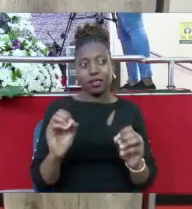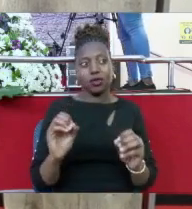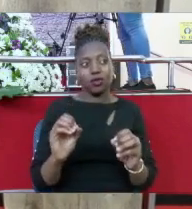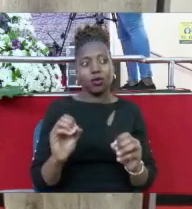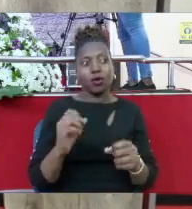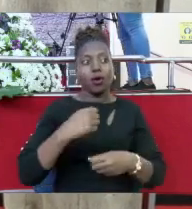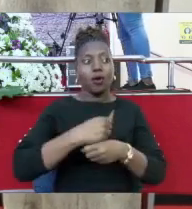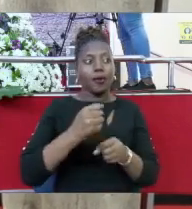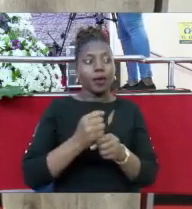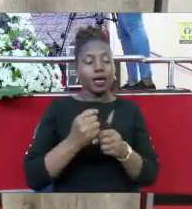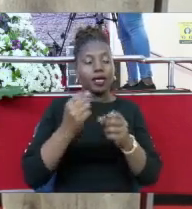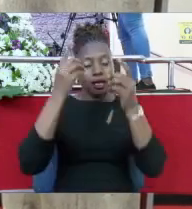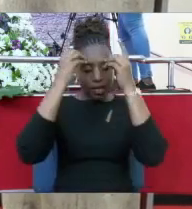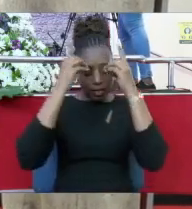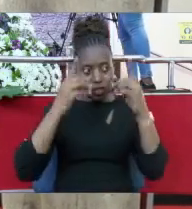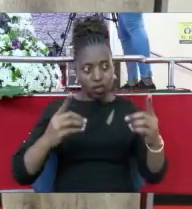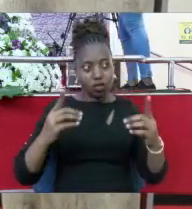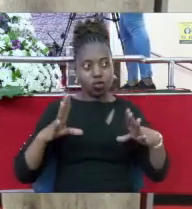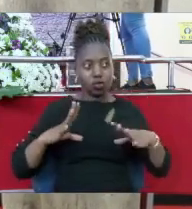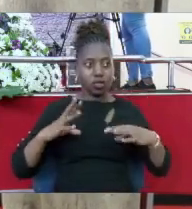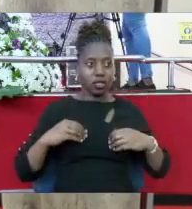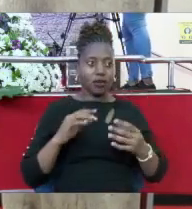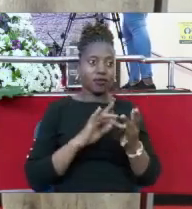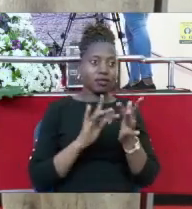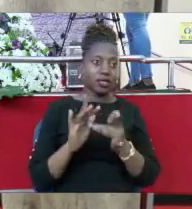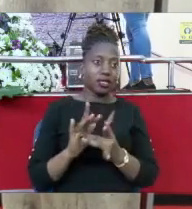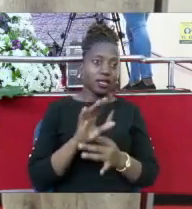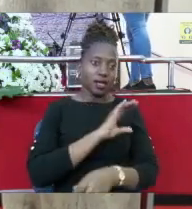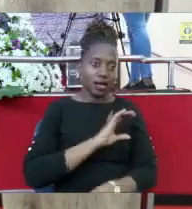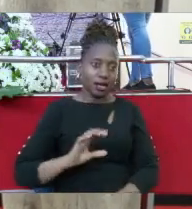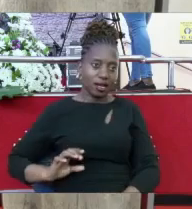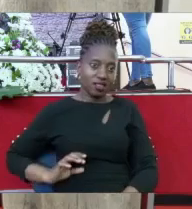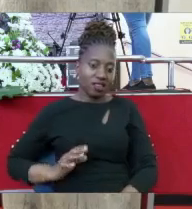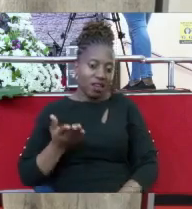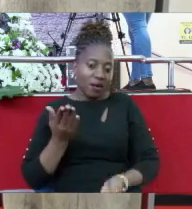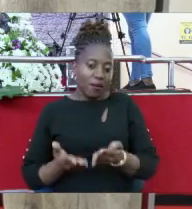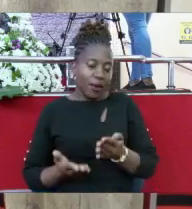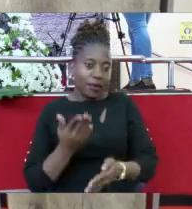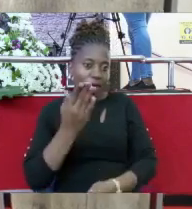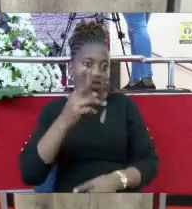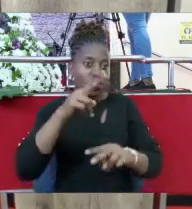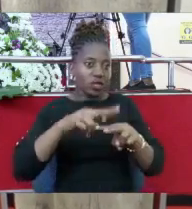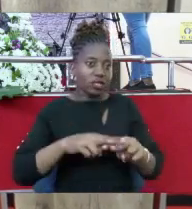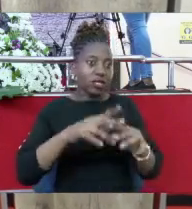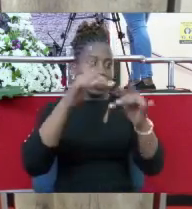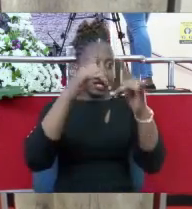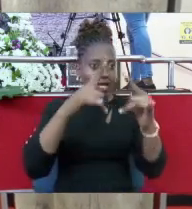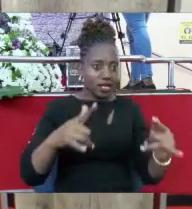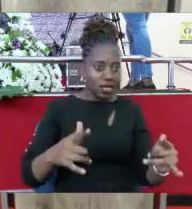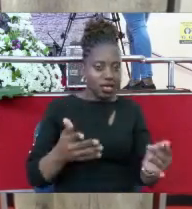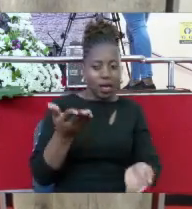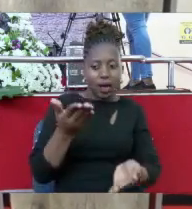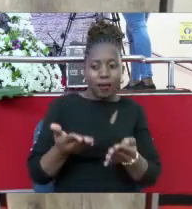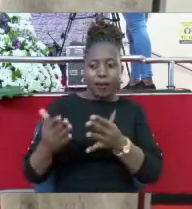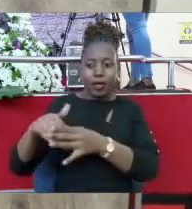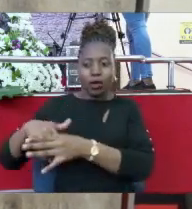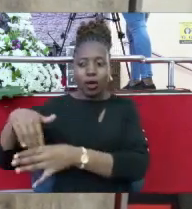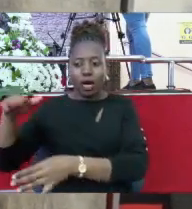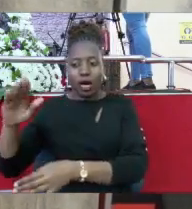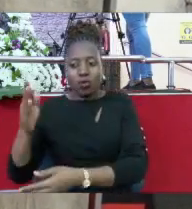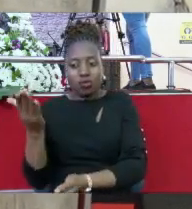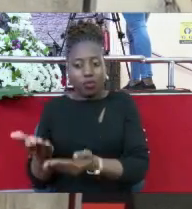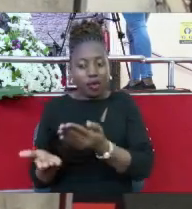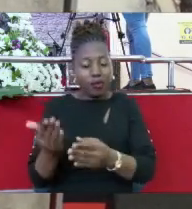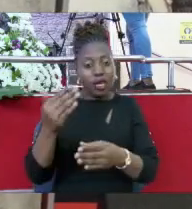uamuzi kumpokea Yesu Kristo. You may be in the tent. Unaweza kuwa pale katika hema. You may be on the overflow. Unaweza kuwa kwenye mafuriko. Or you are